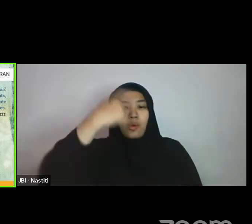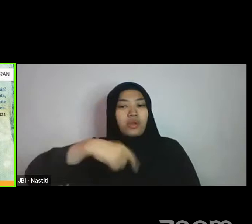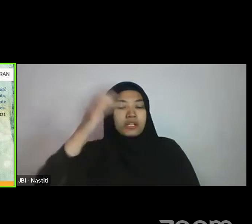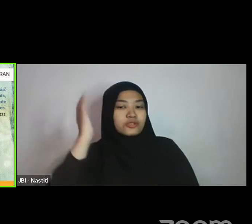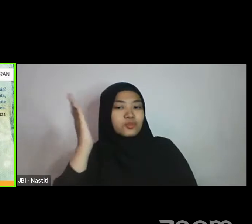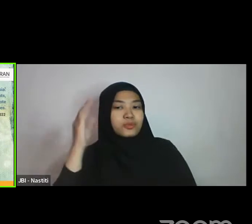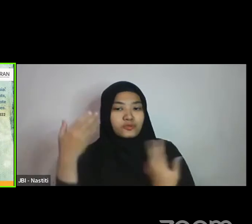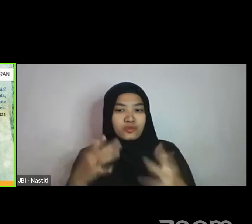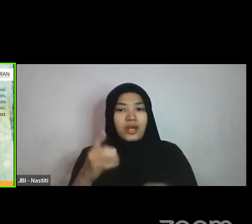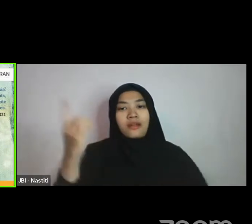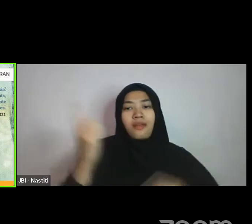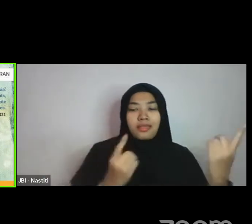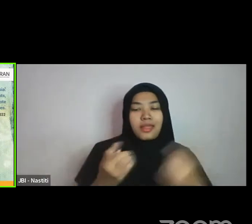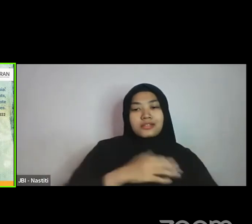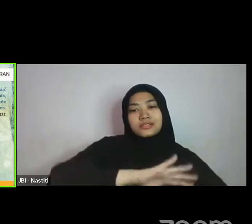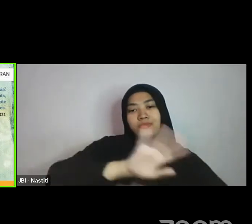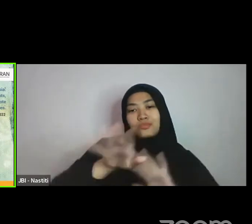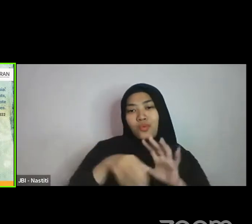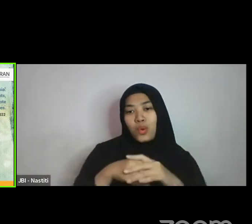Silakan Mbak Dina.